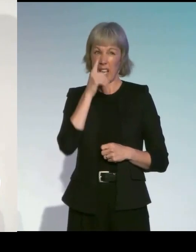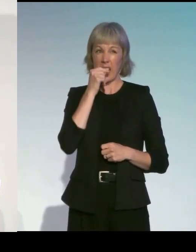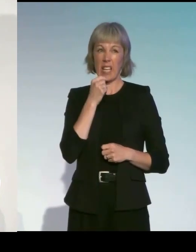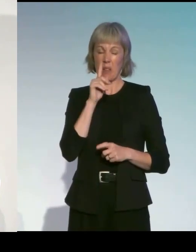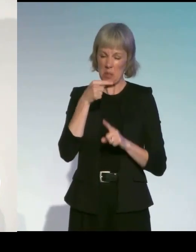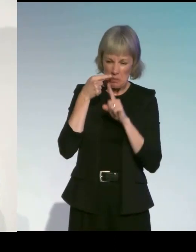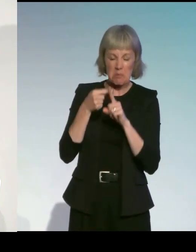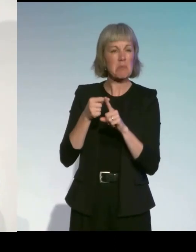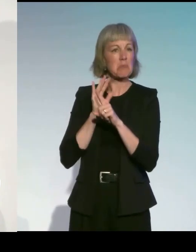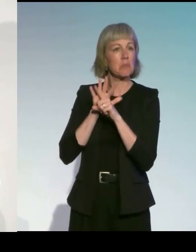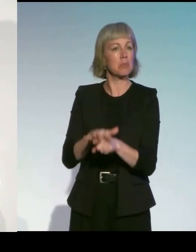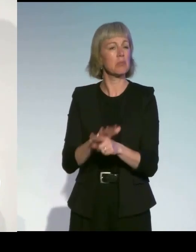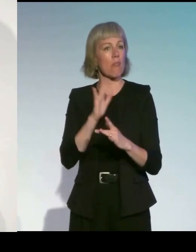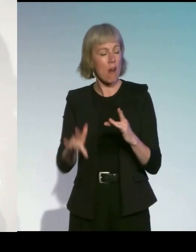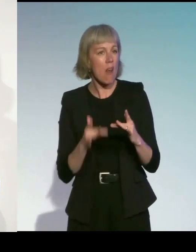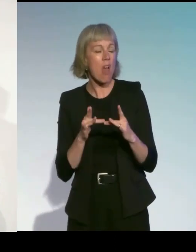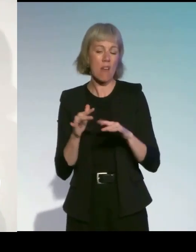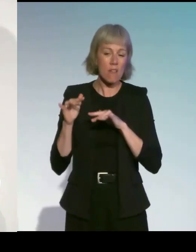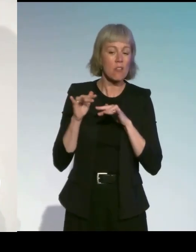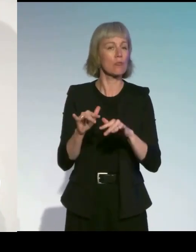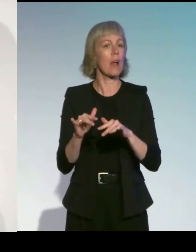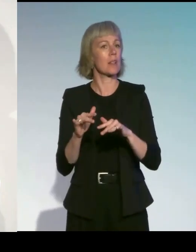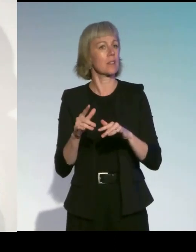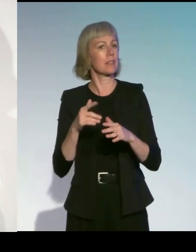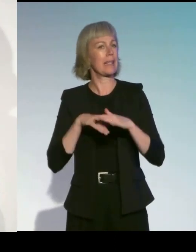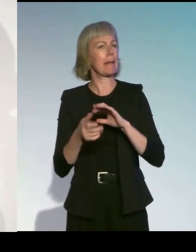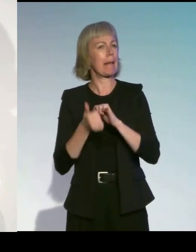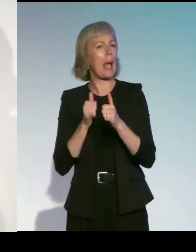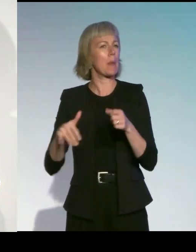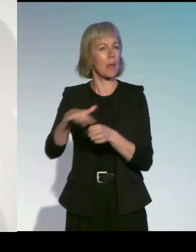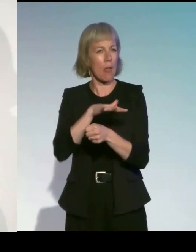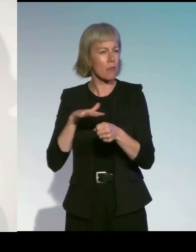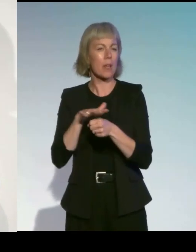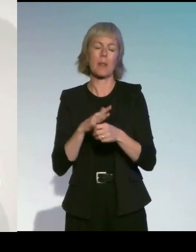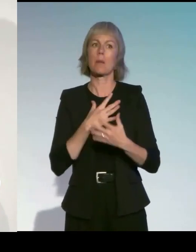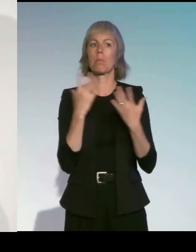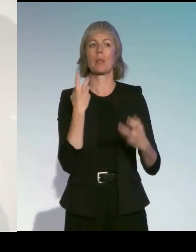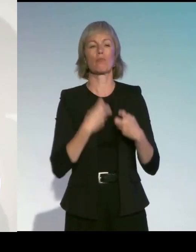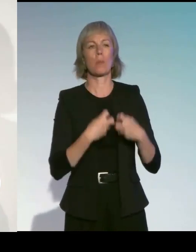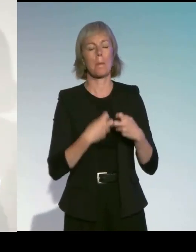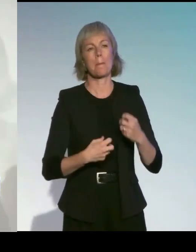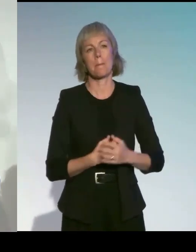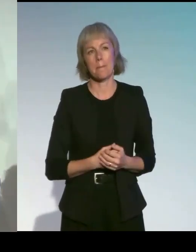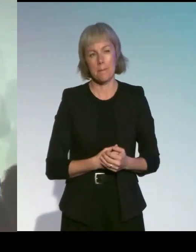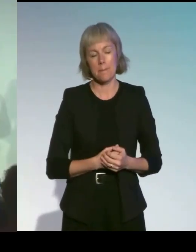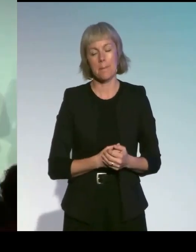flagged or harassed and abused in those online spaces is a big issue too.